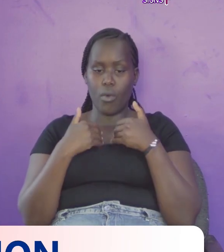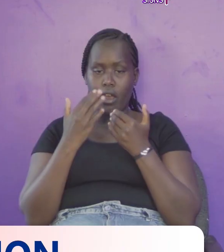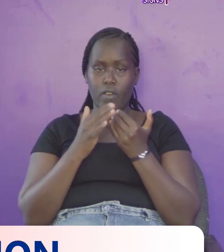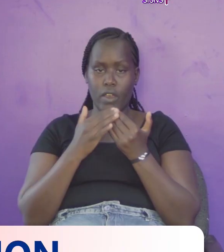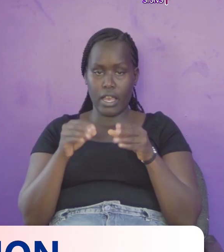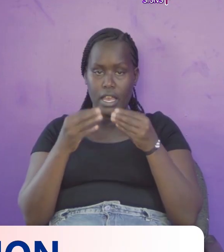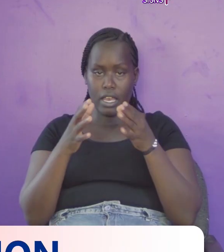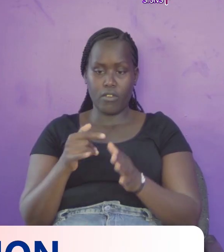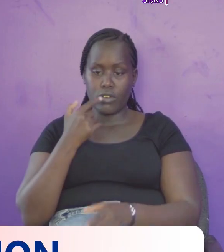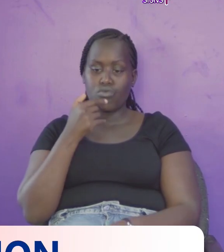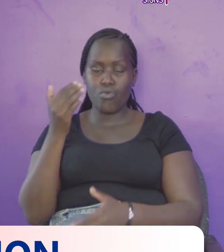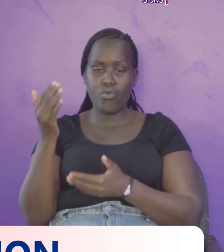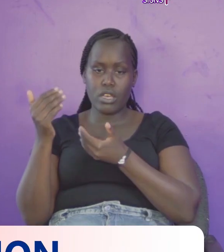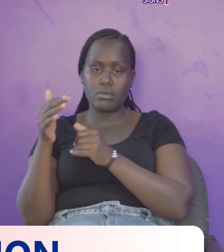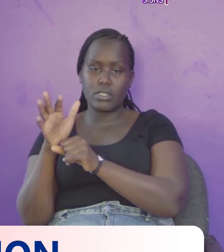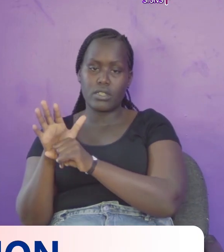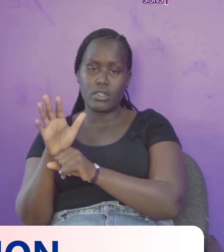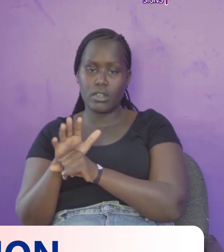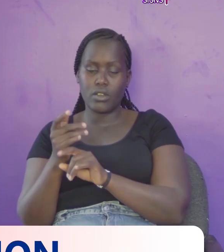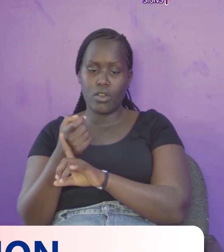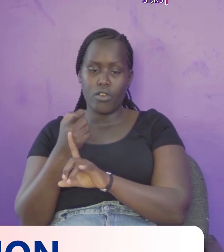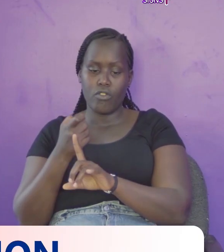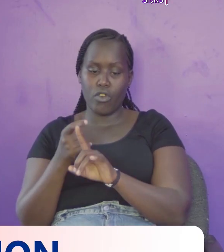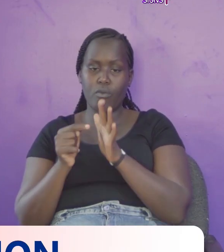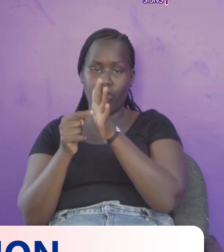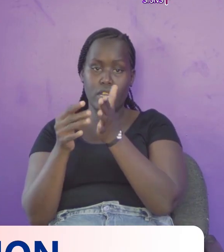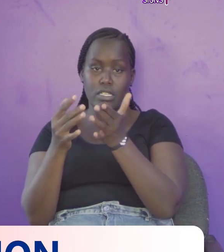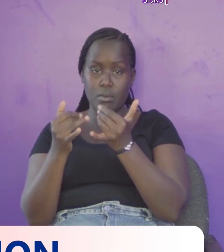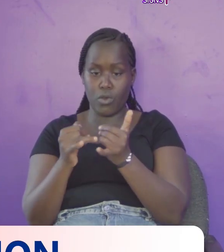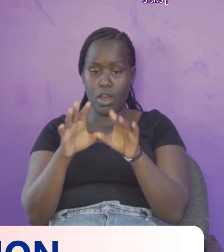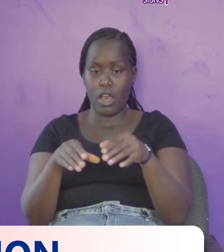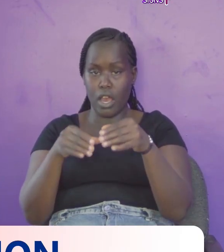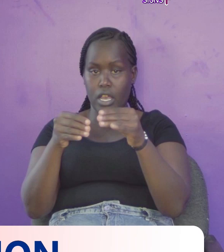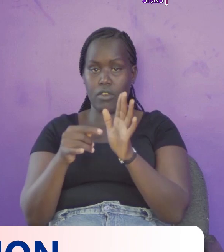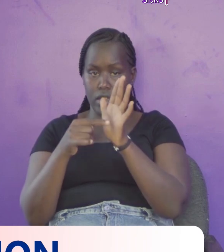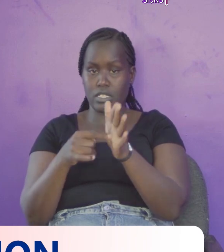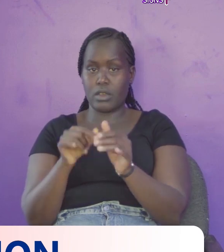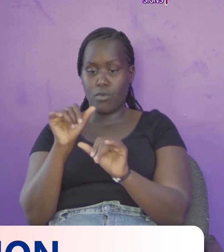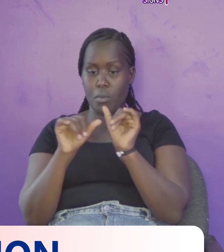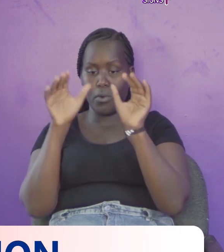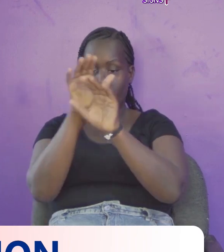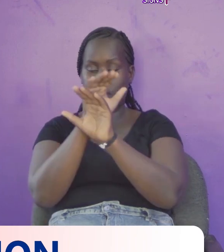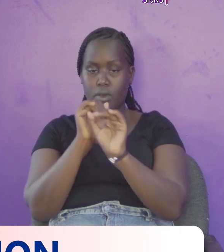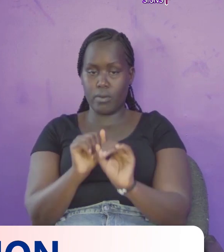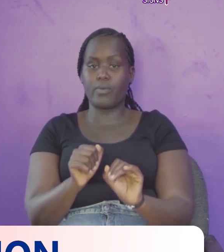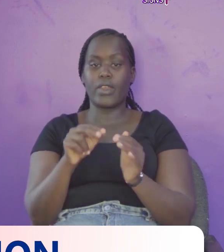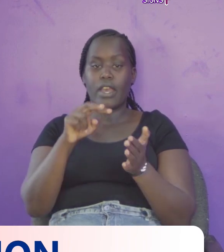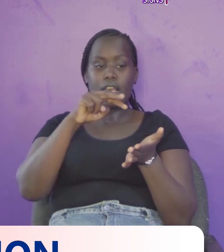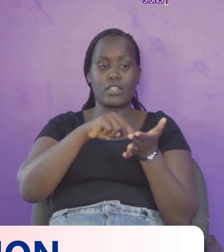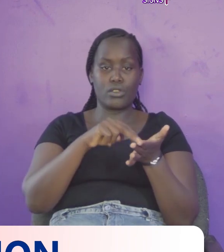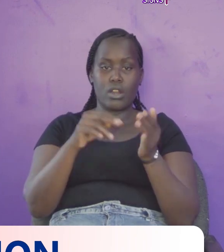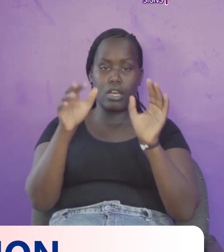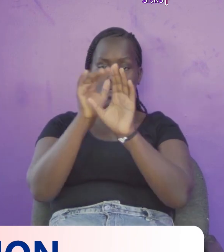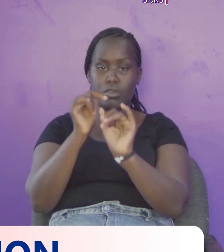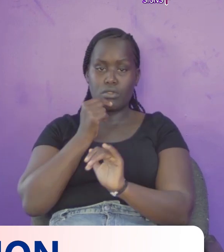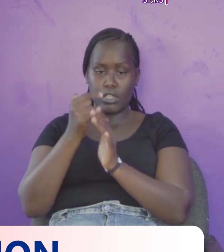we expect a lot from. Right. Like now, I'll give an example again of the president. He stood in as a president to say that this